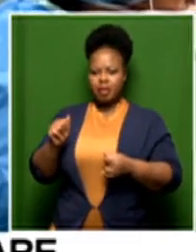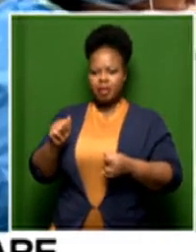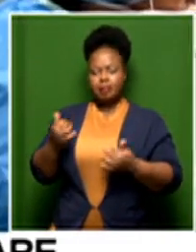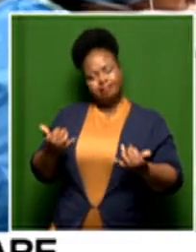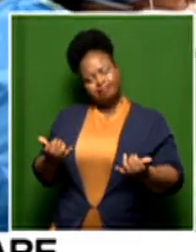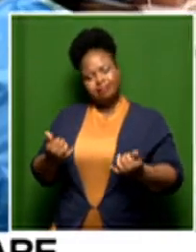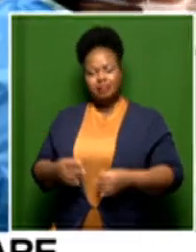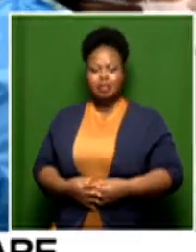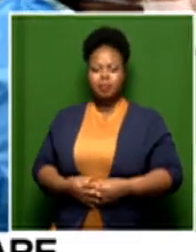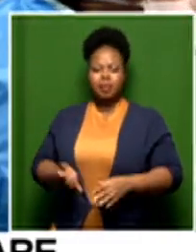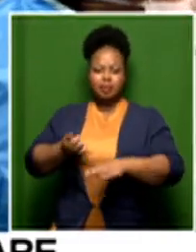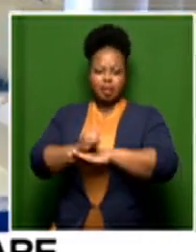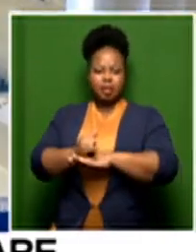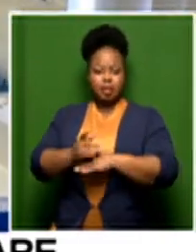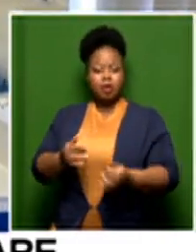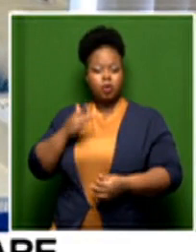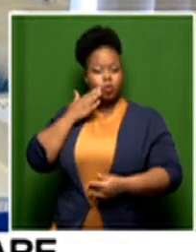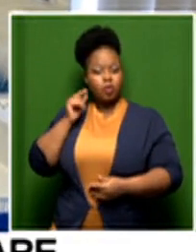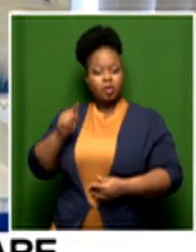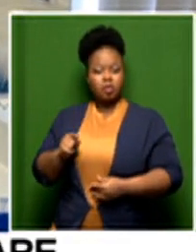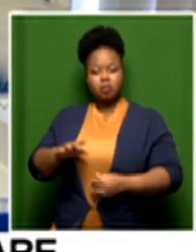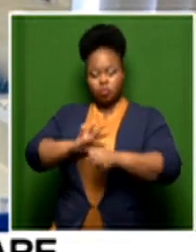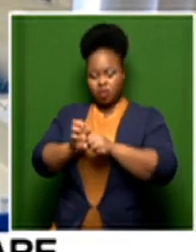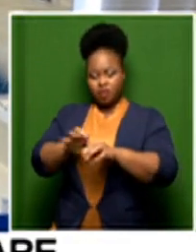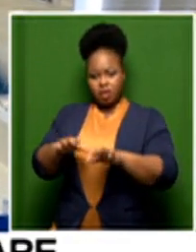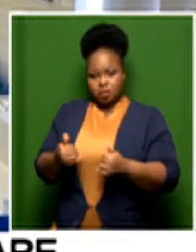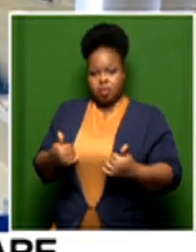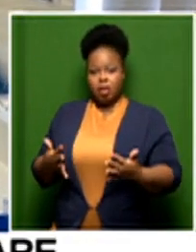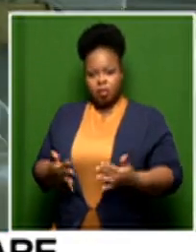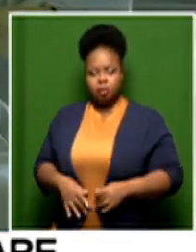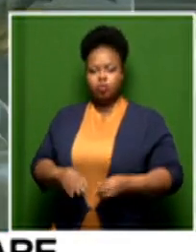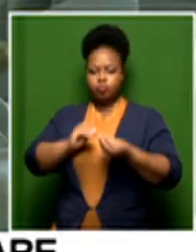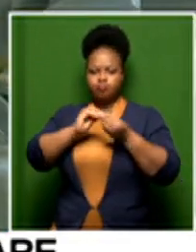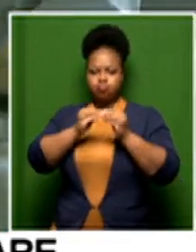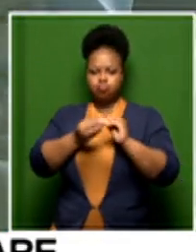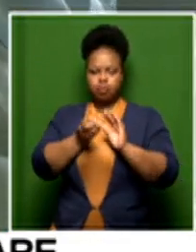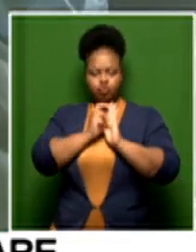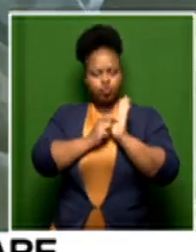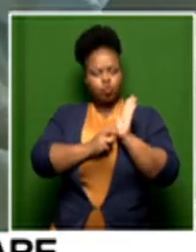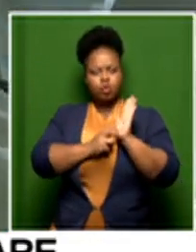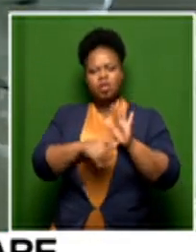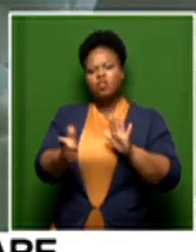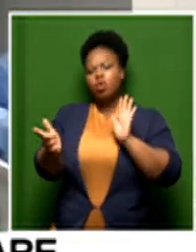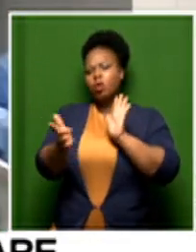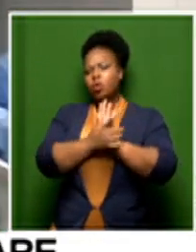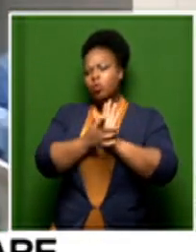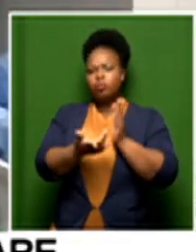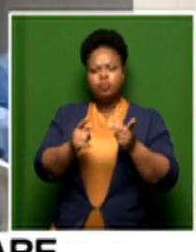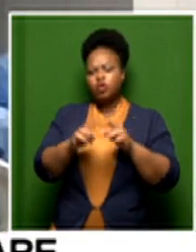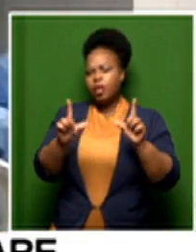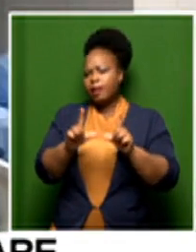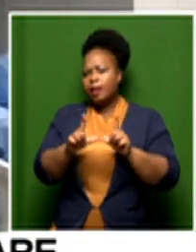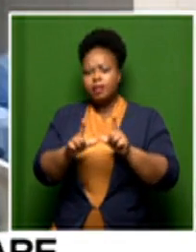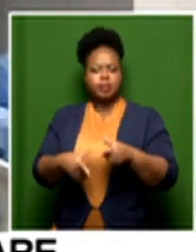amend, and quite early on during the COVID pandemic, was to amend our regulatory pathway and our licensing pathways